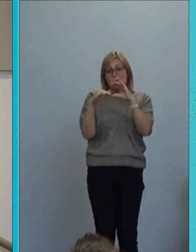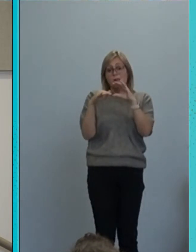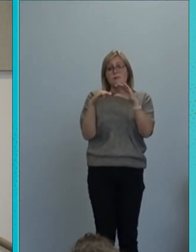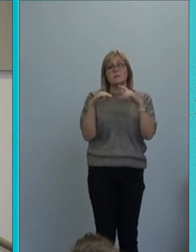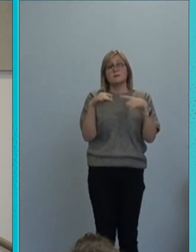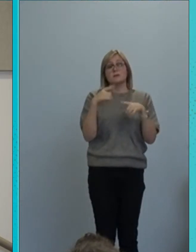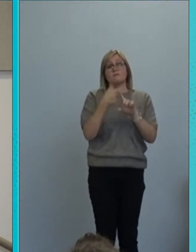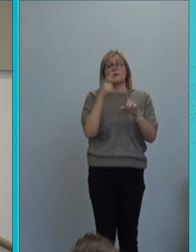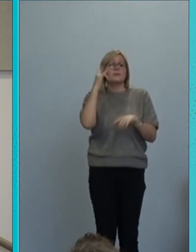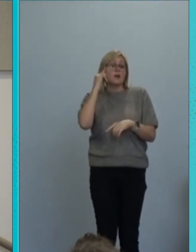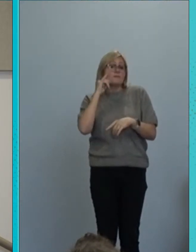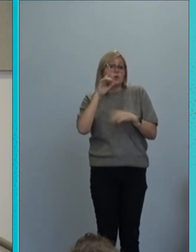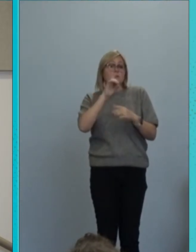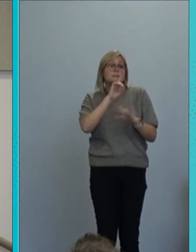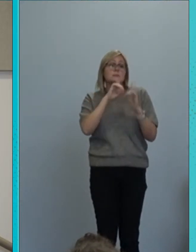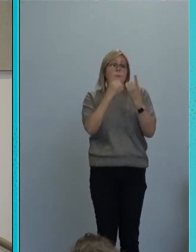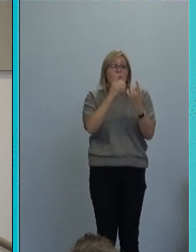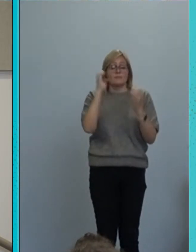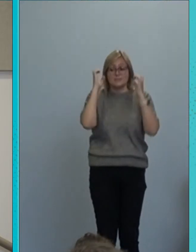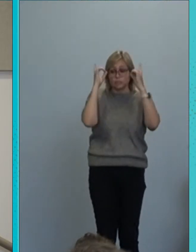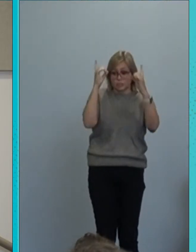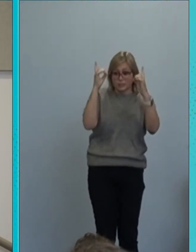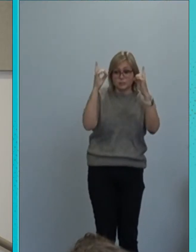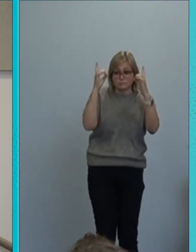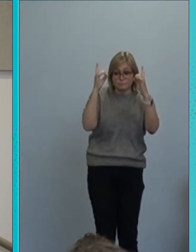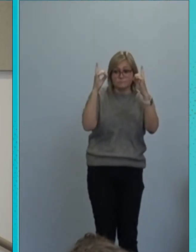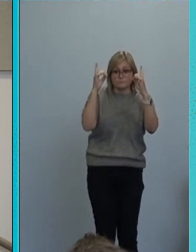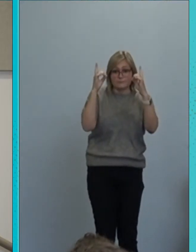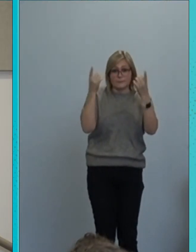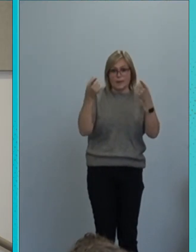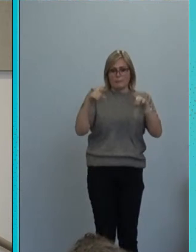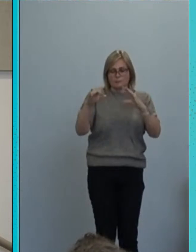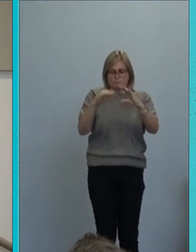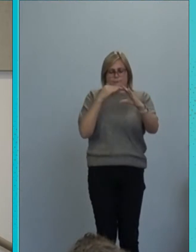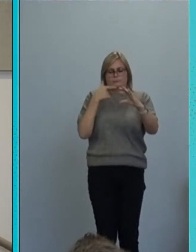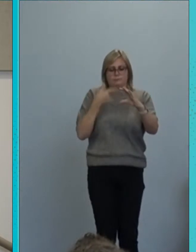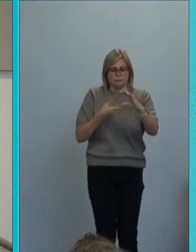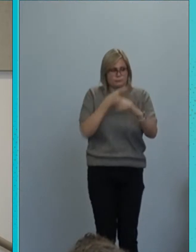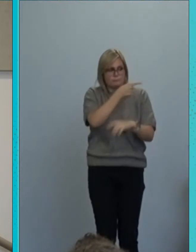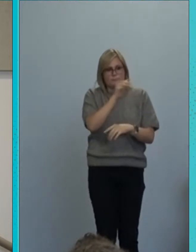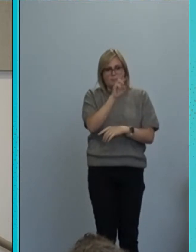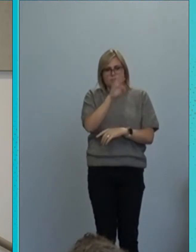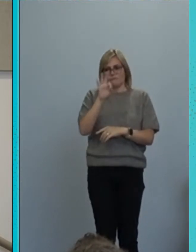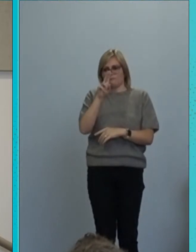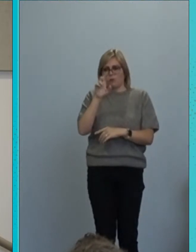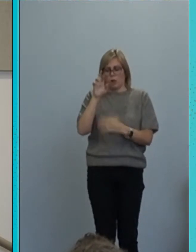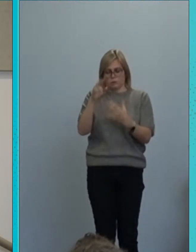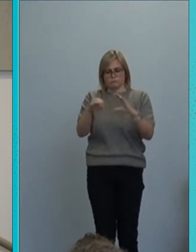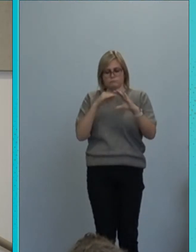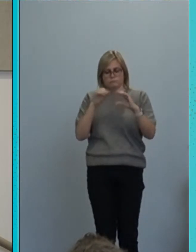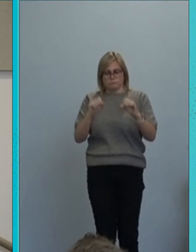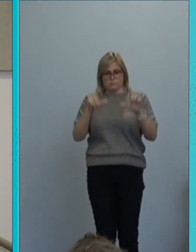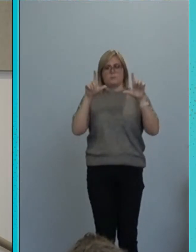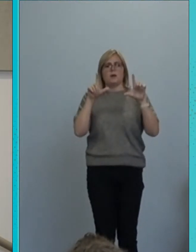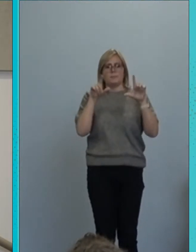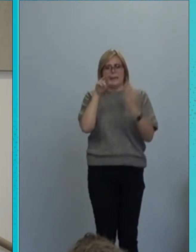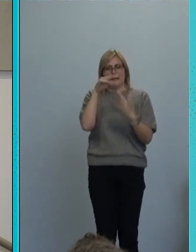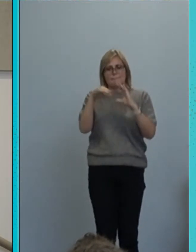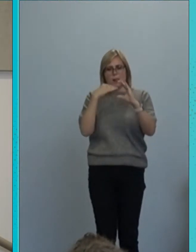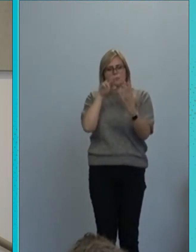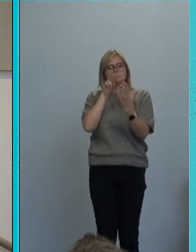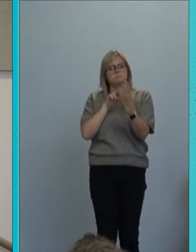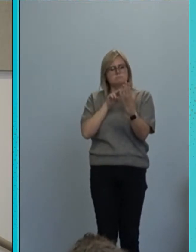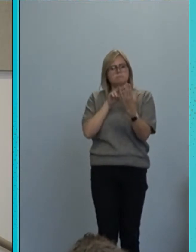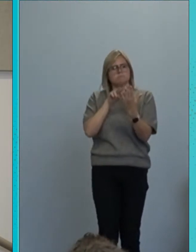California Department of Education landed in the inbox of Mr. Fuller. The football team